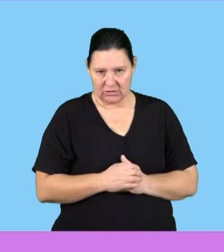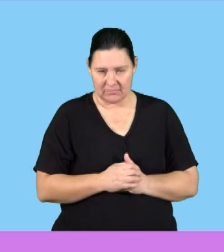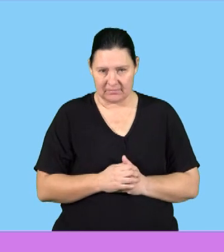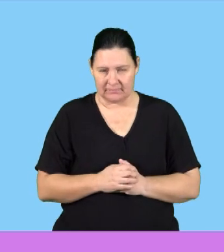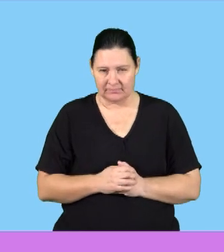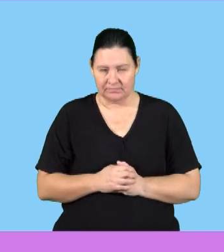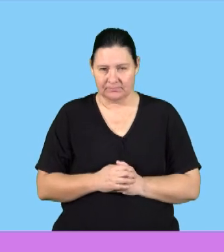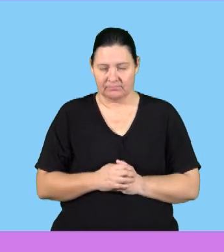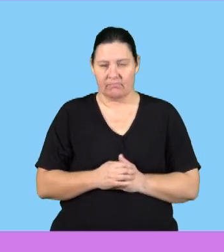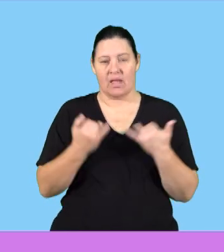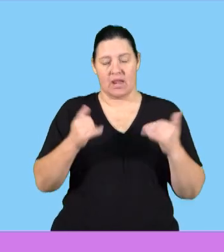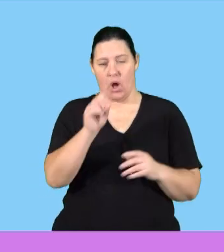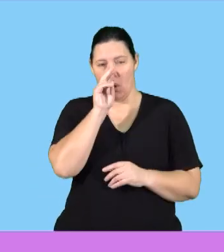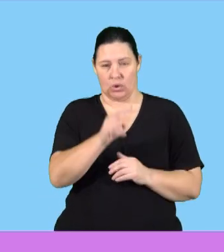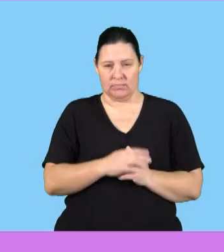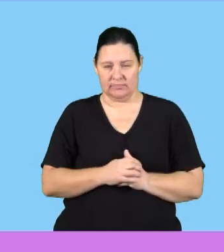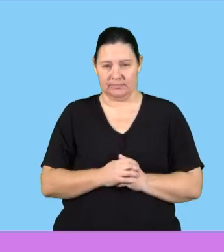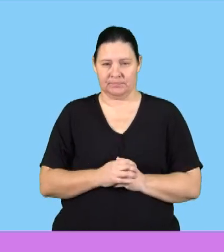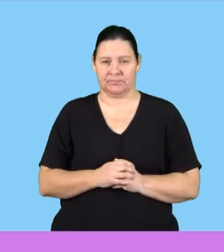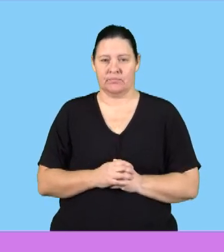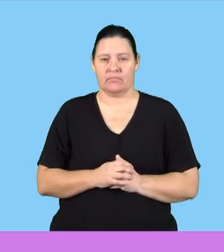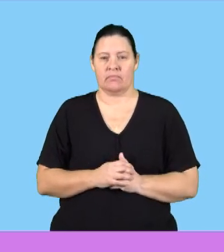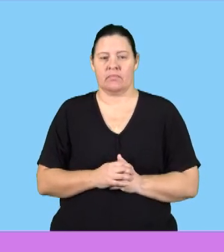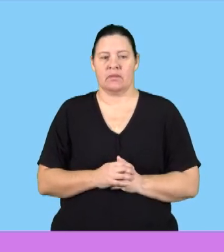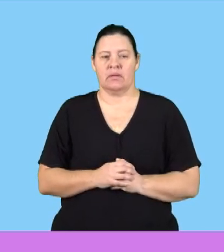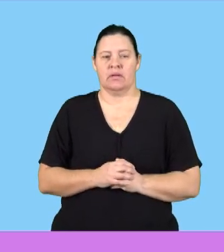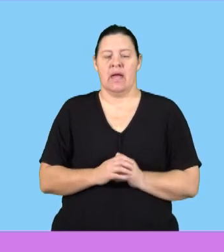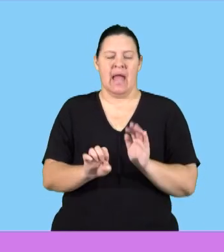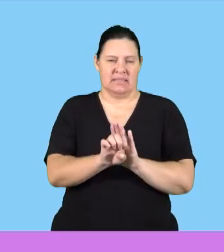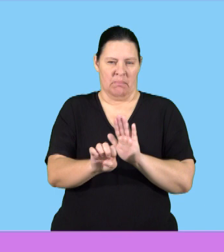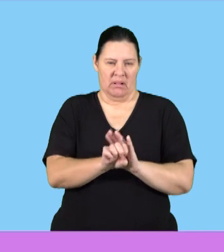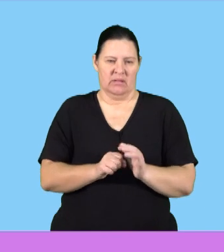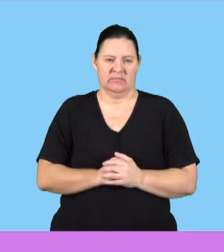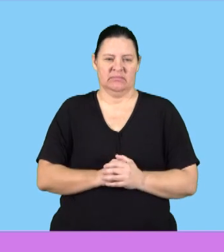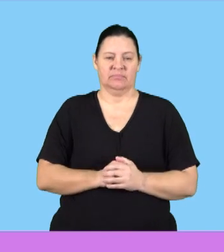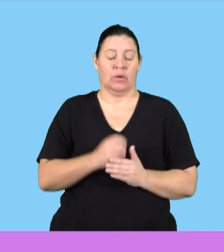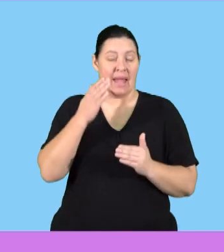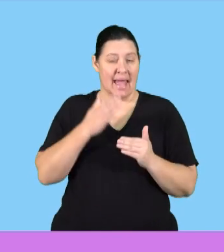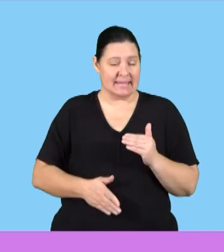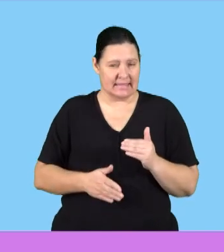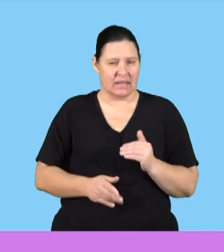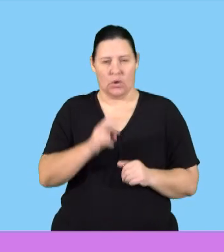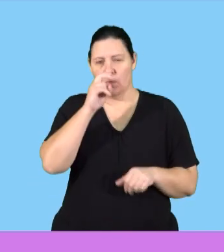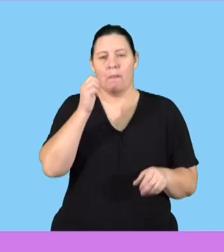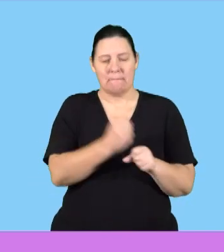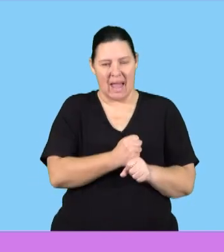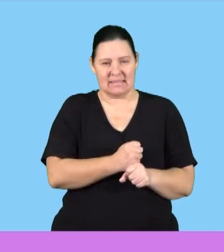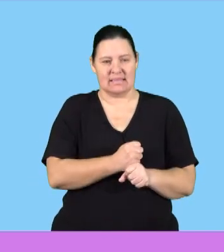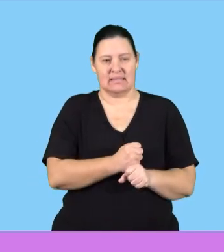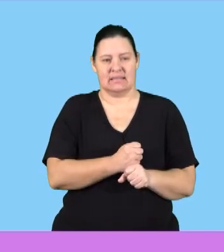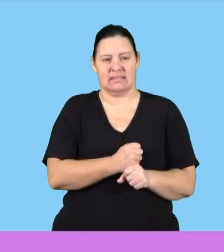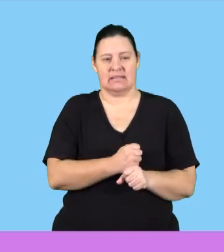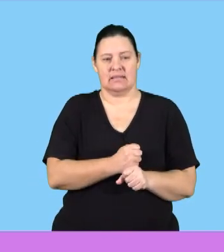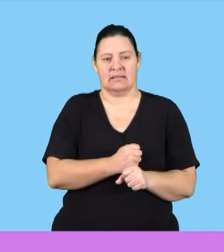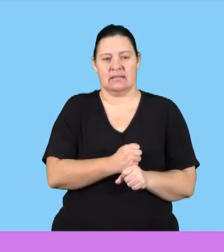percentage. So now, let us have a look at the examples, because at the end, you